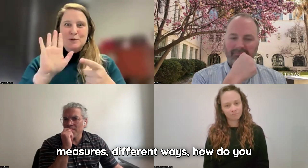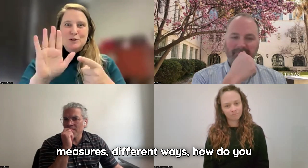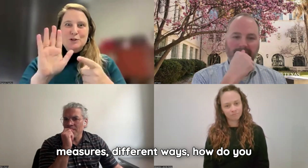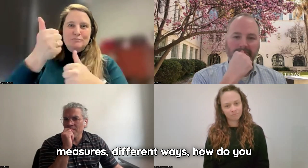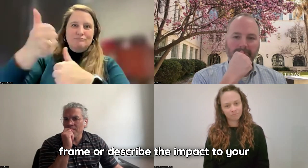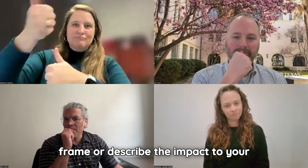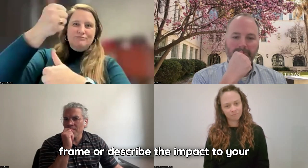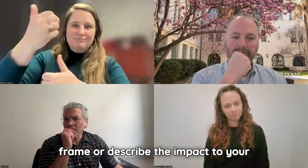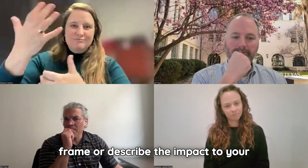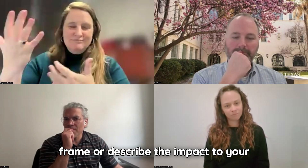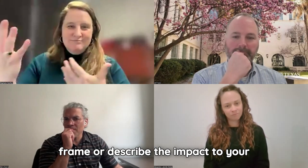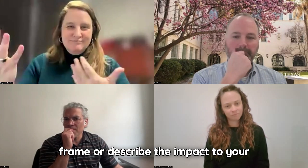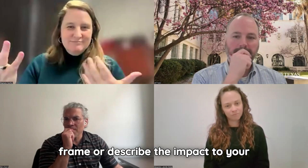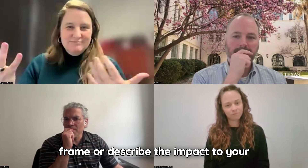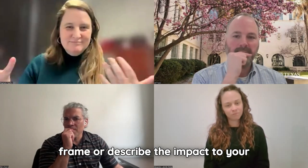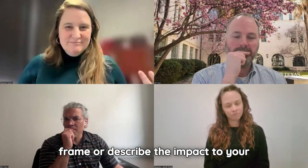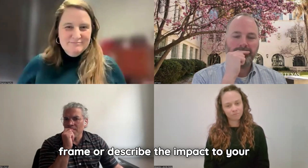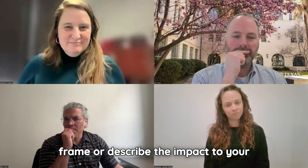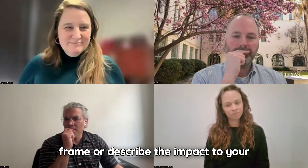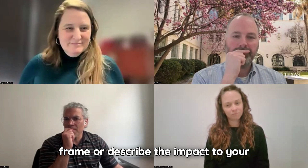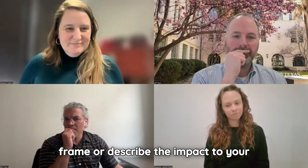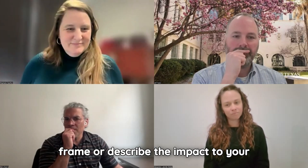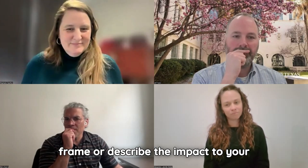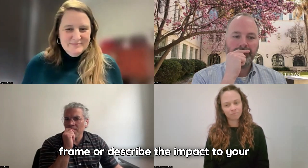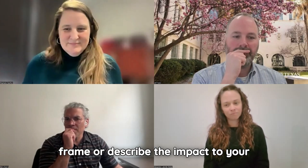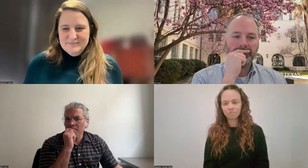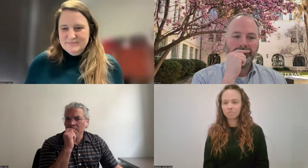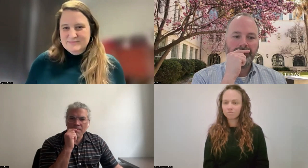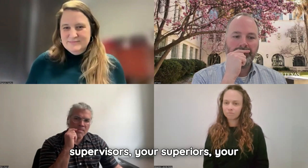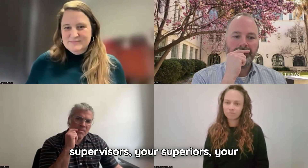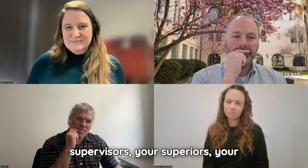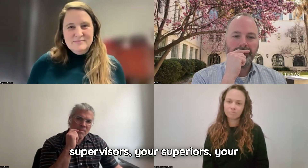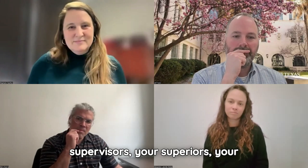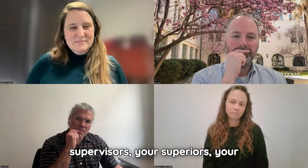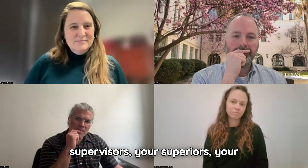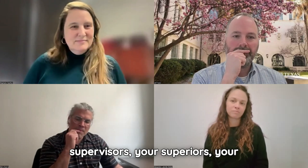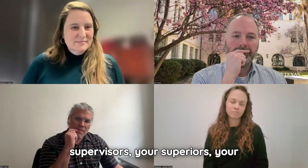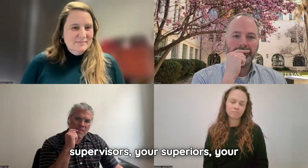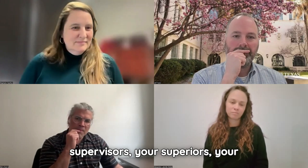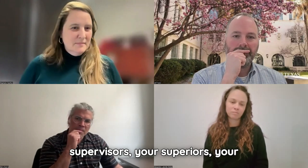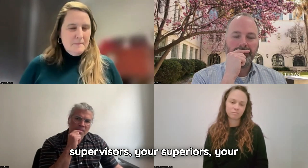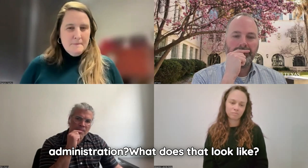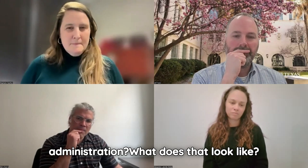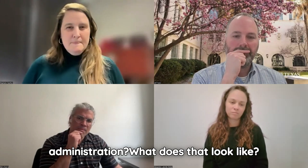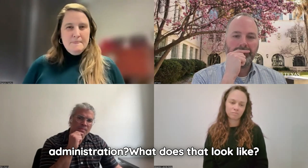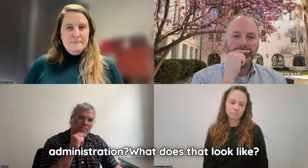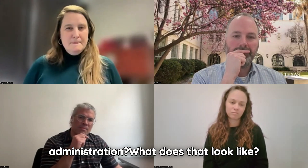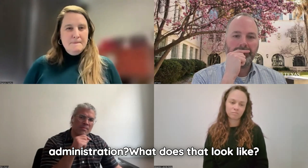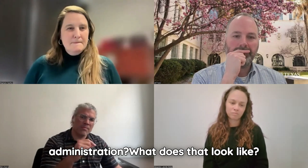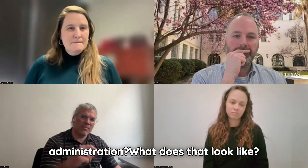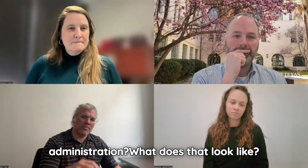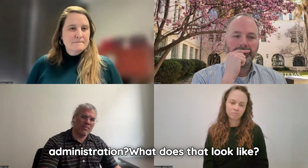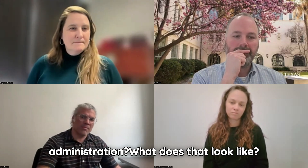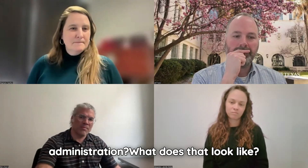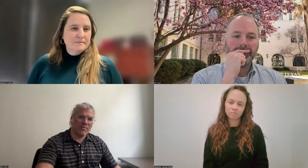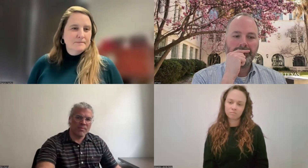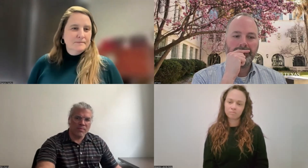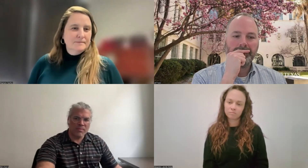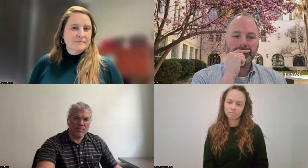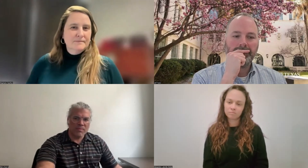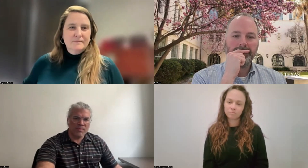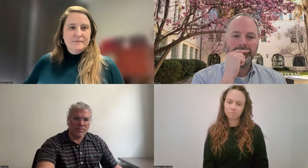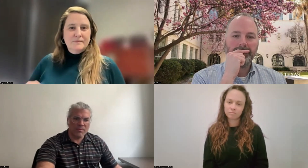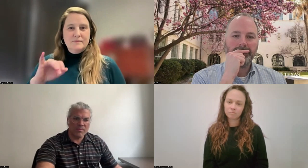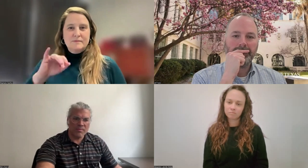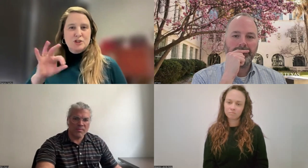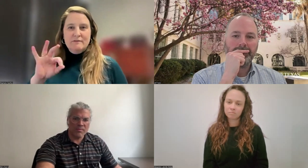do you frame or describe the impact to your supervisors, your superiors, your administration? What does that look like?